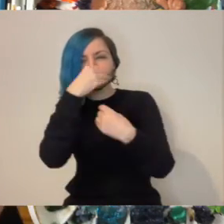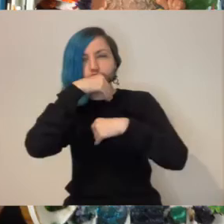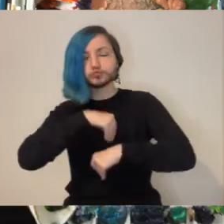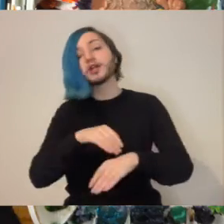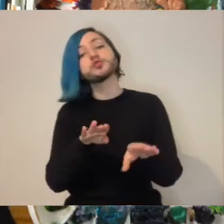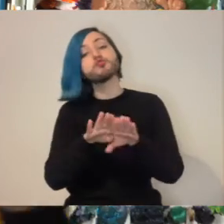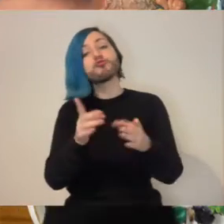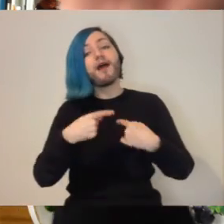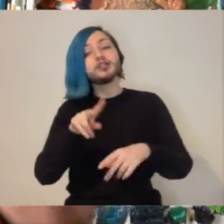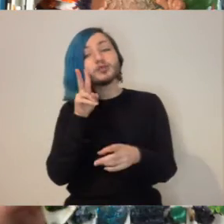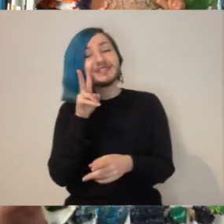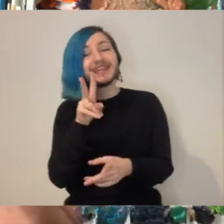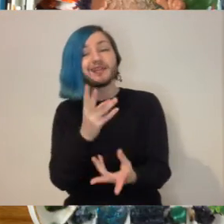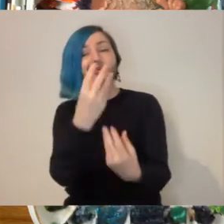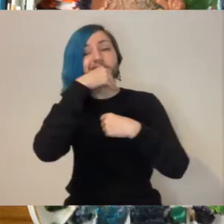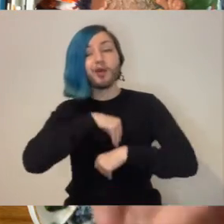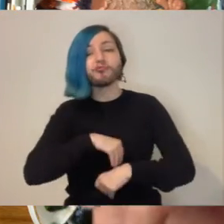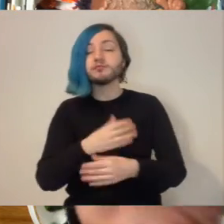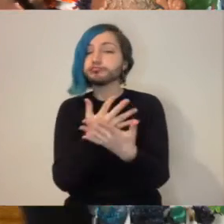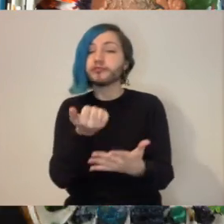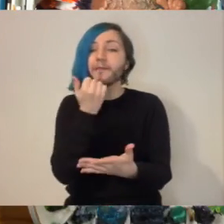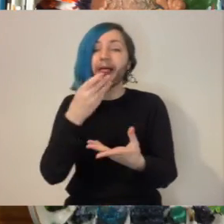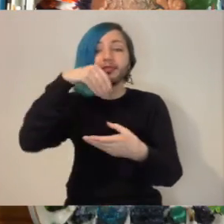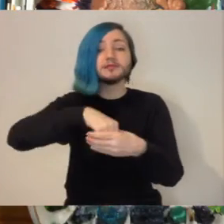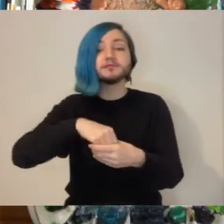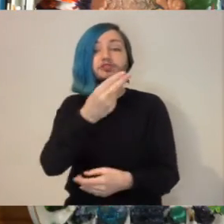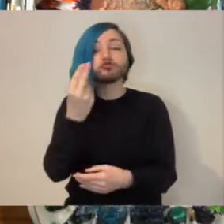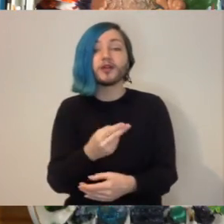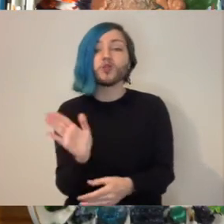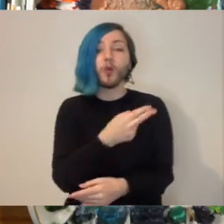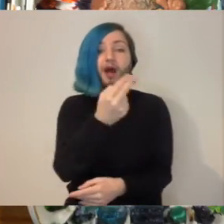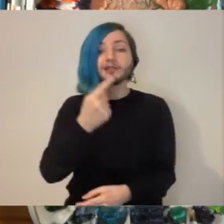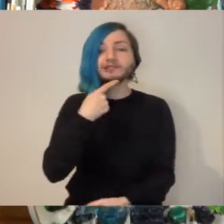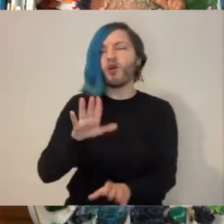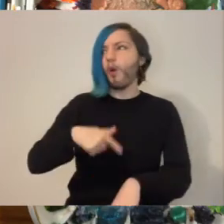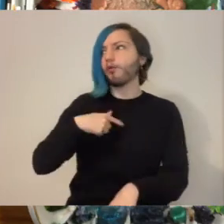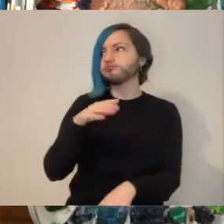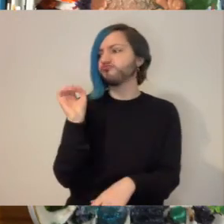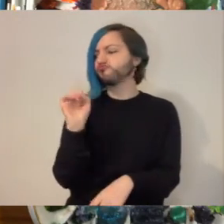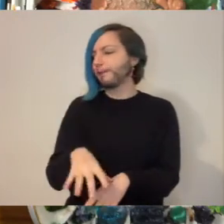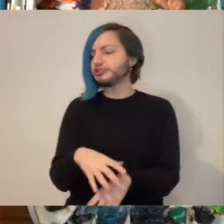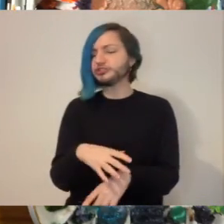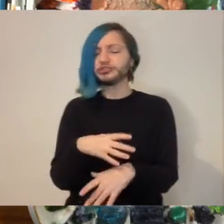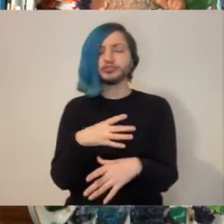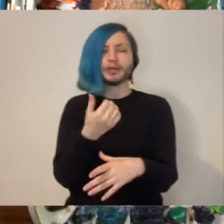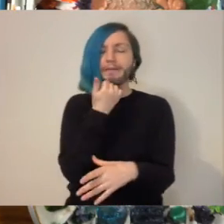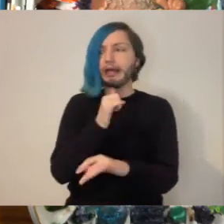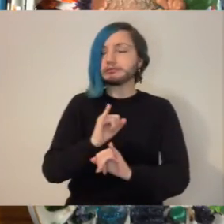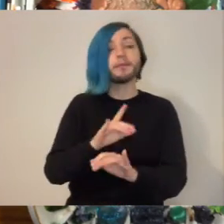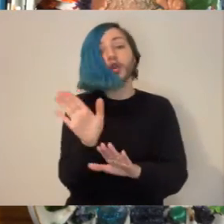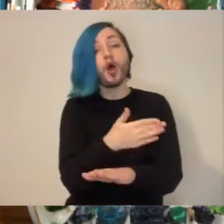us to see and interpret. There's a lot of maths that goes along in drawing, and I think all artists think they're rubbish at maths, but in fact we're